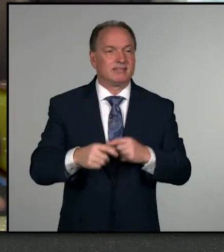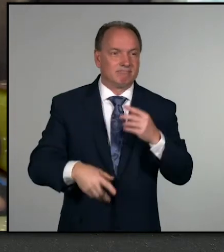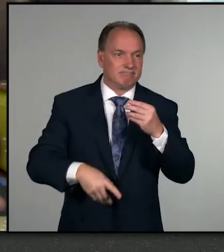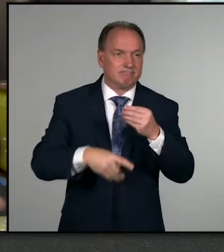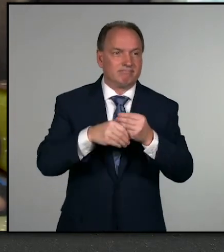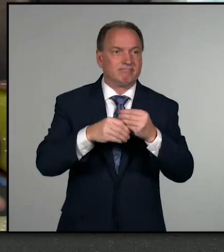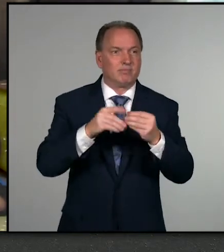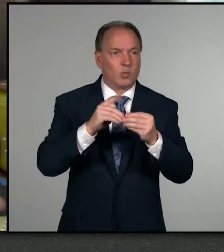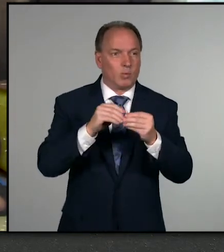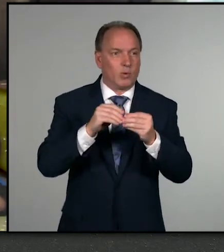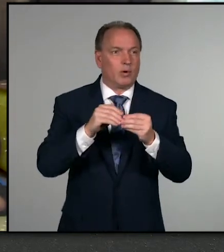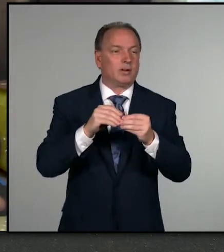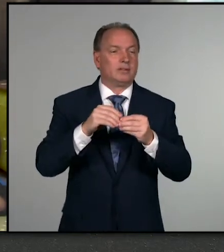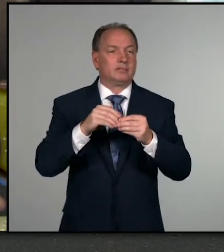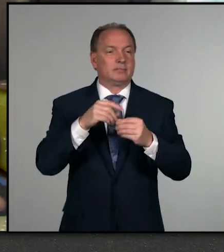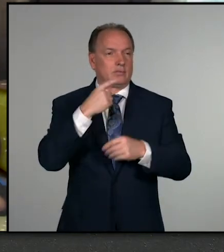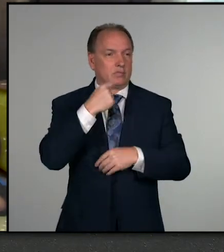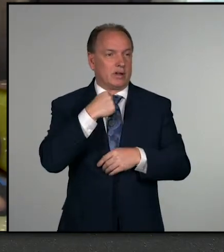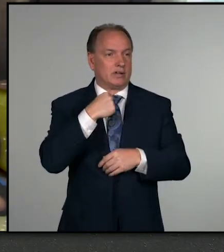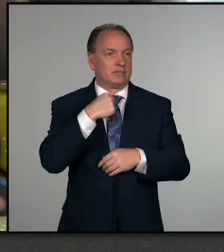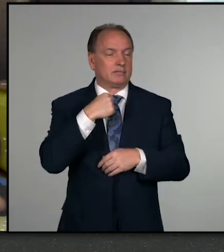red. Yes.